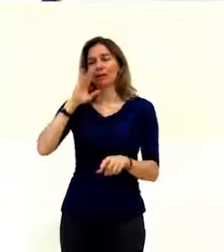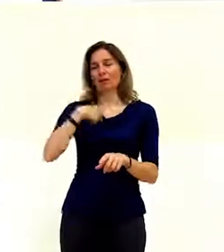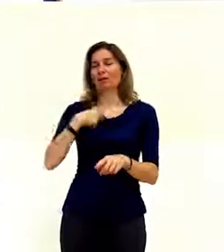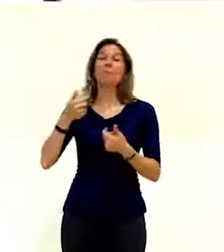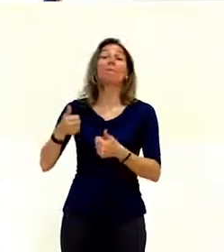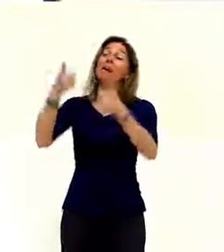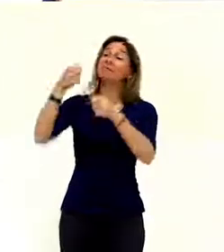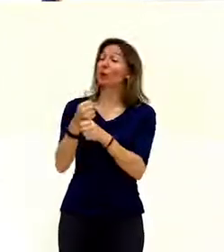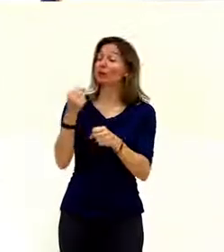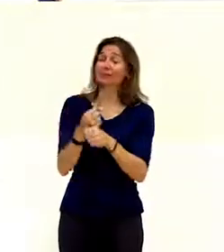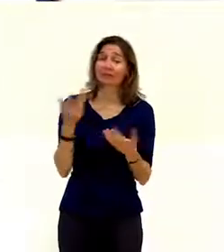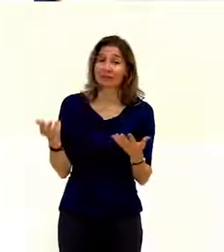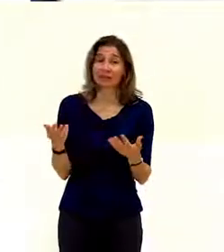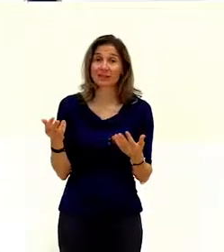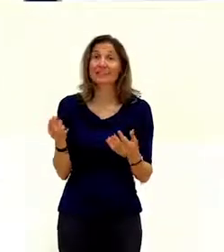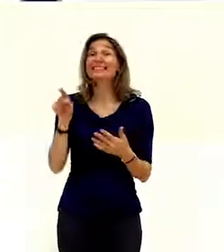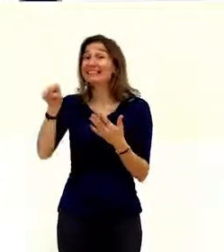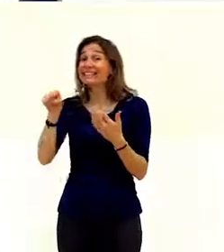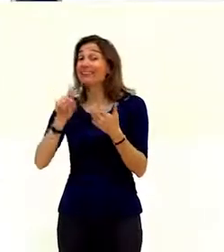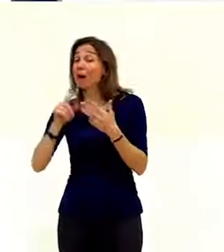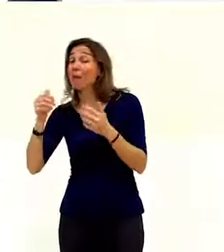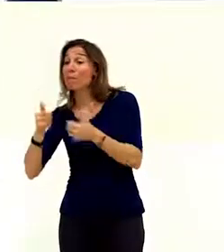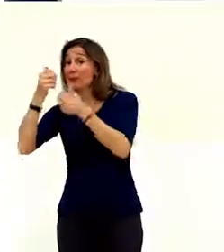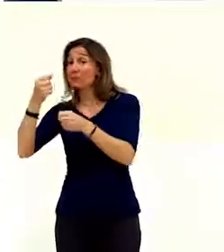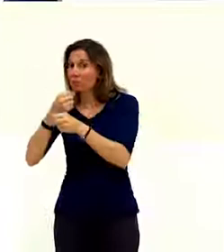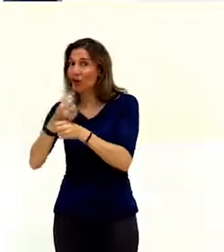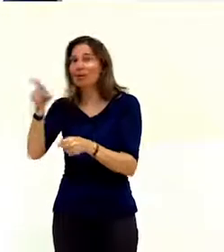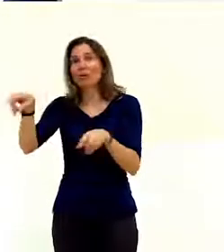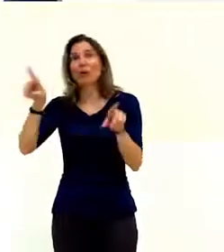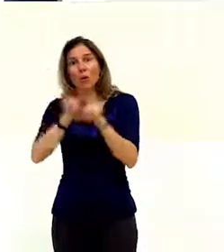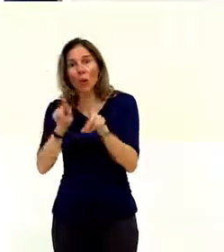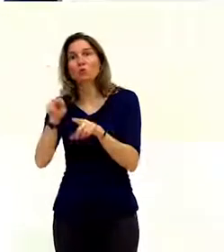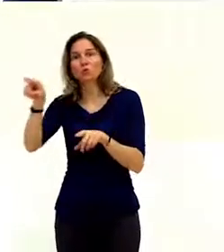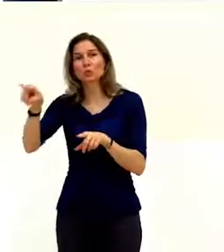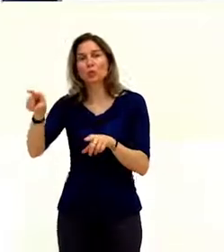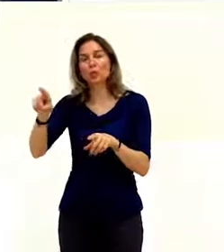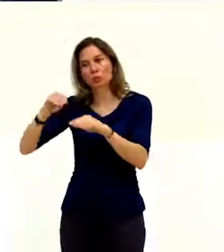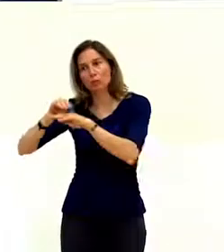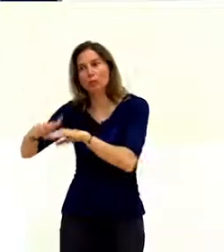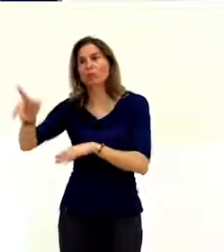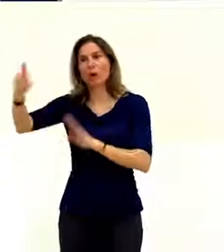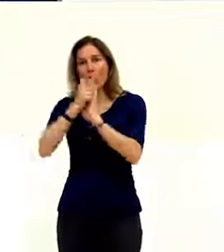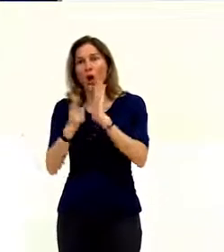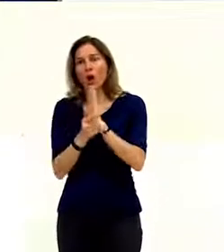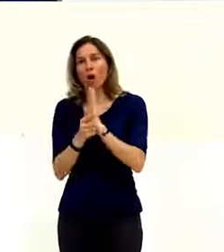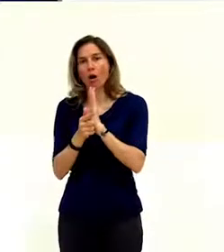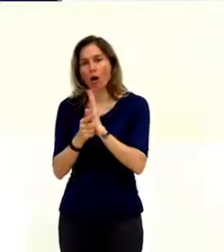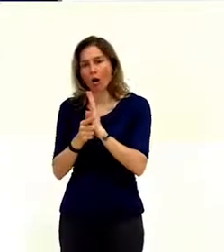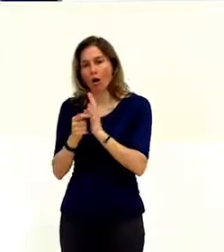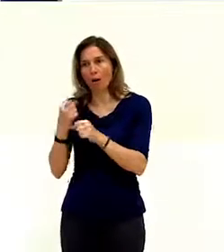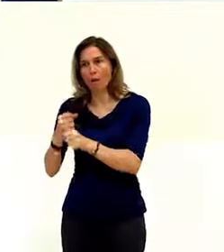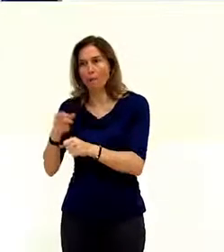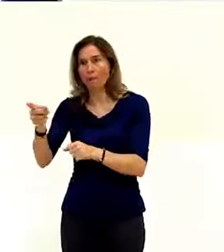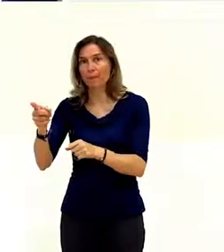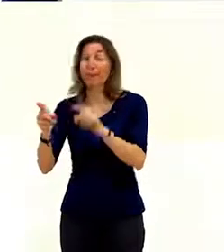best practice is another feature of European lawmaking, specifically when it comes to